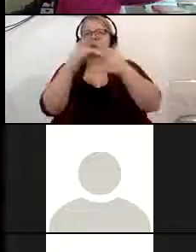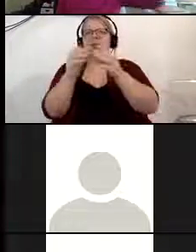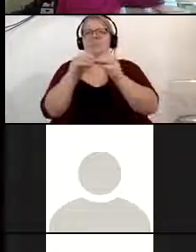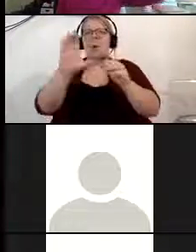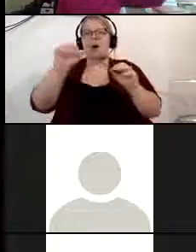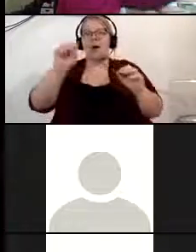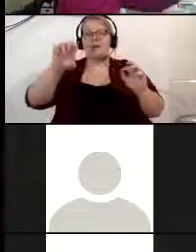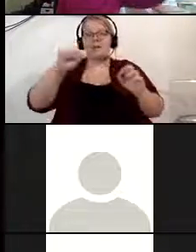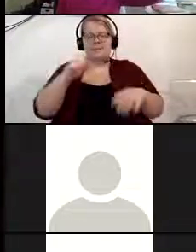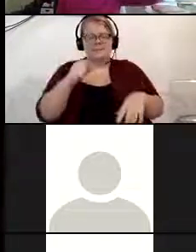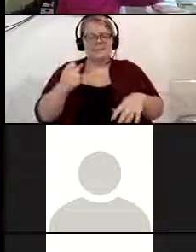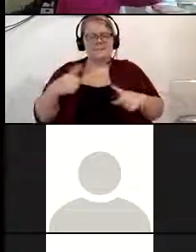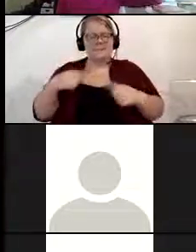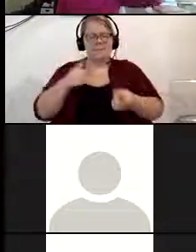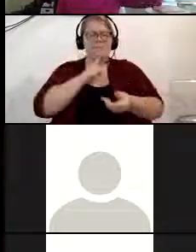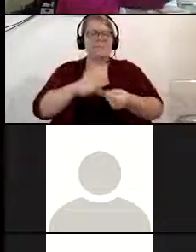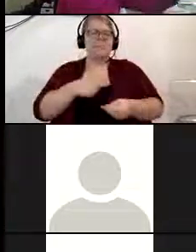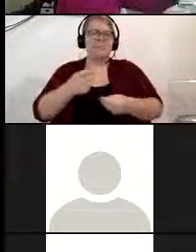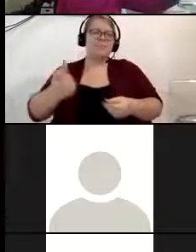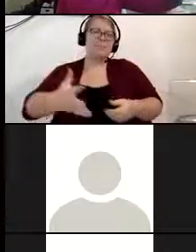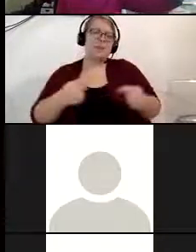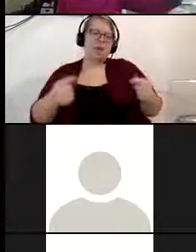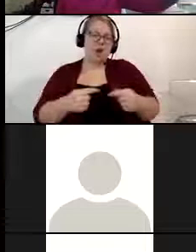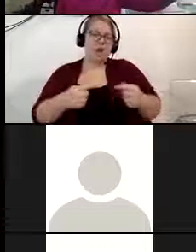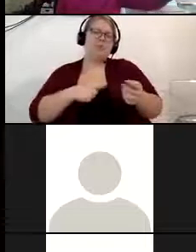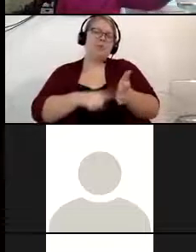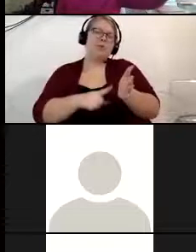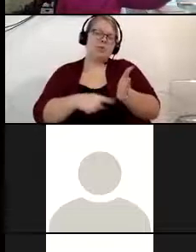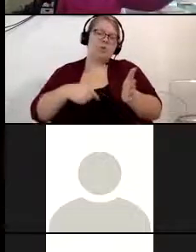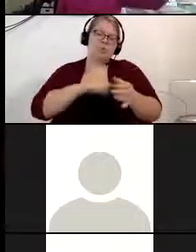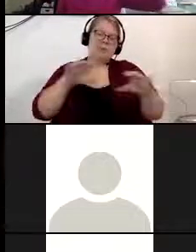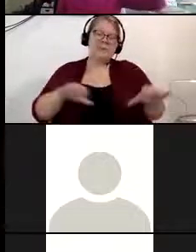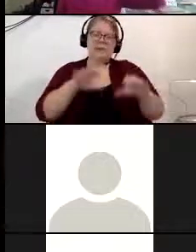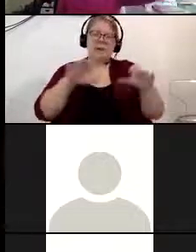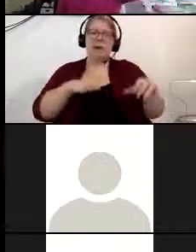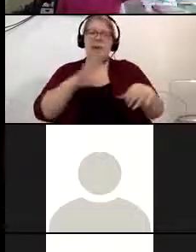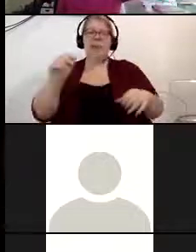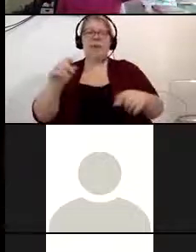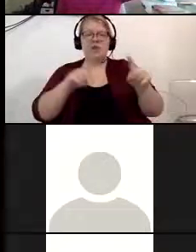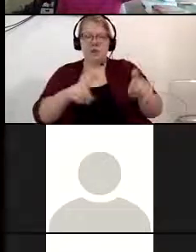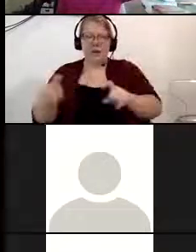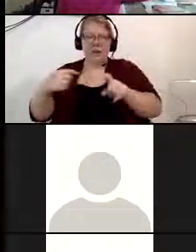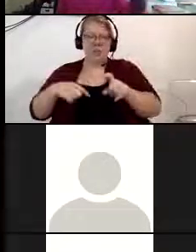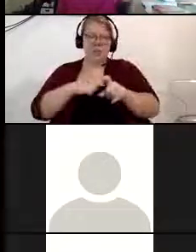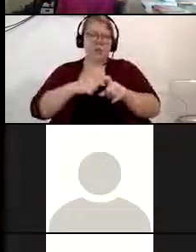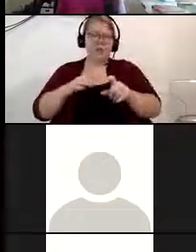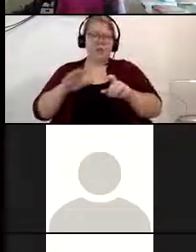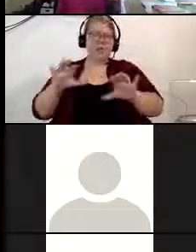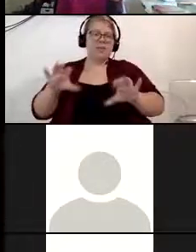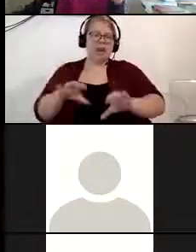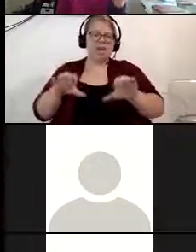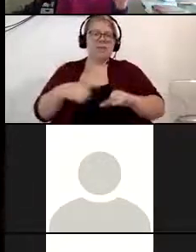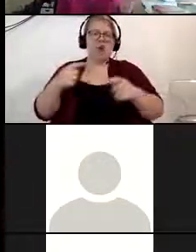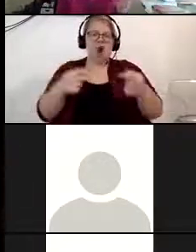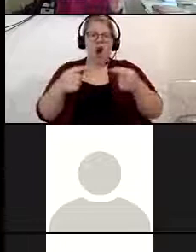harms in the research we've done, in the surveys we've conducted, are the harms experienced by that